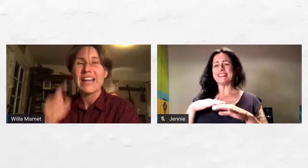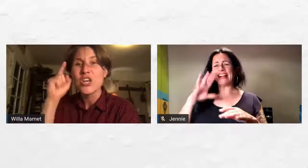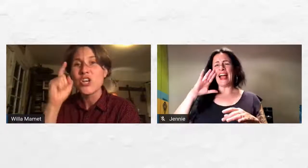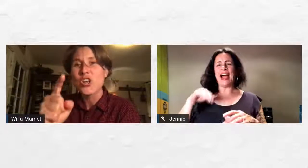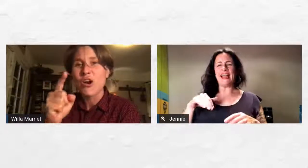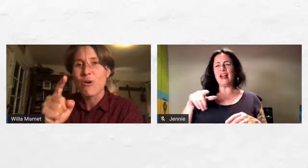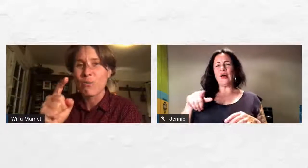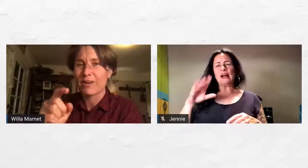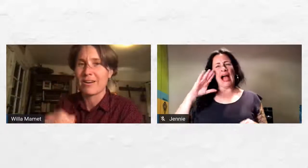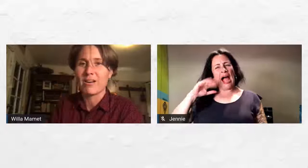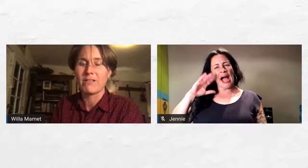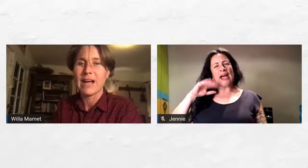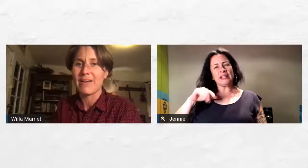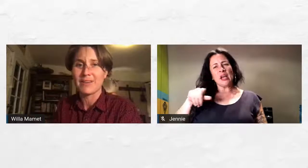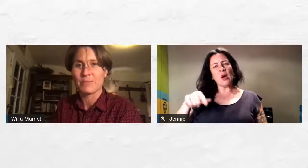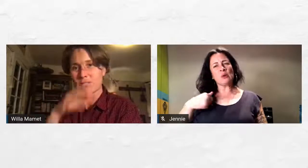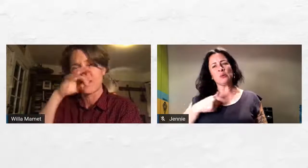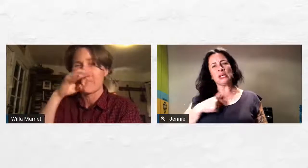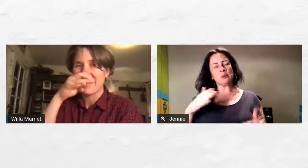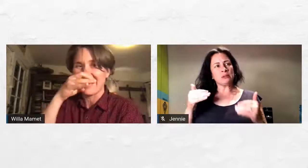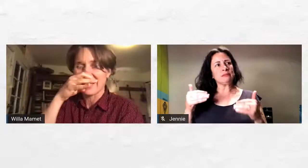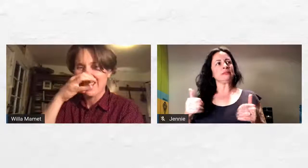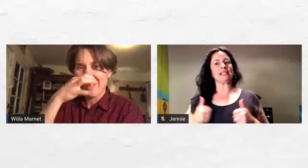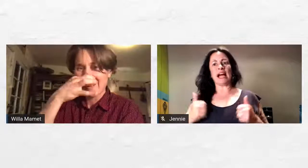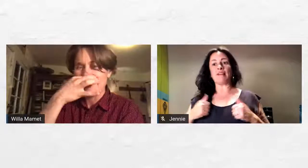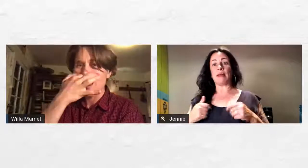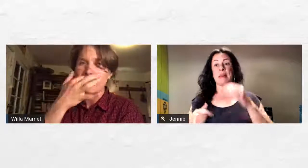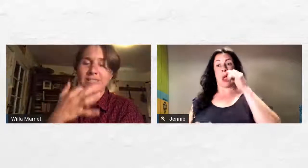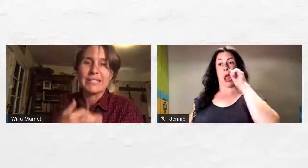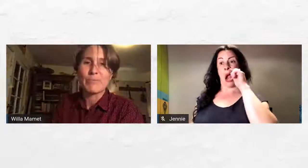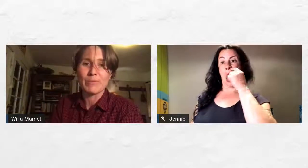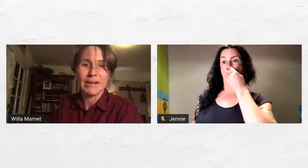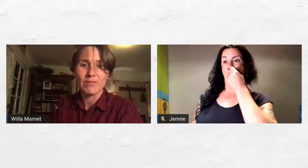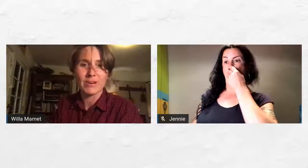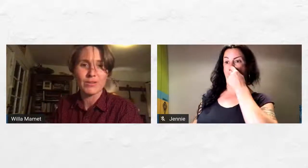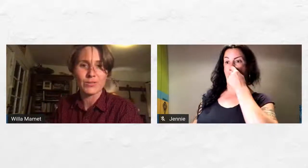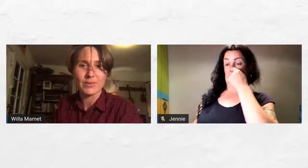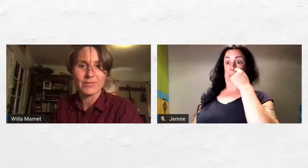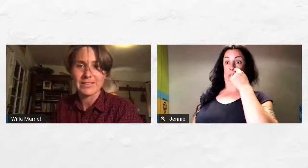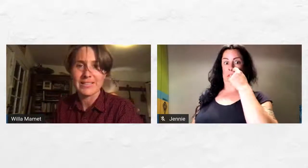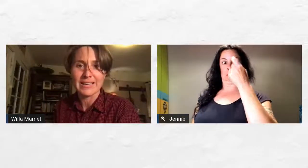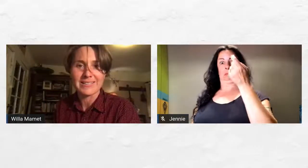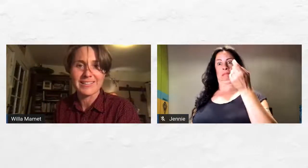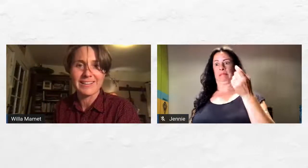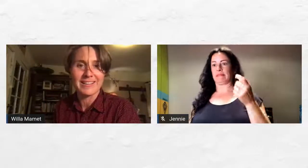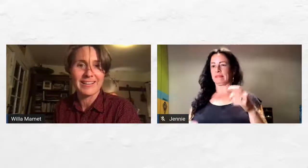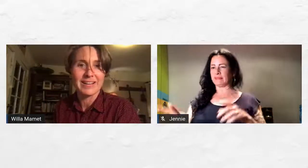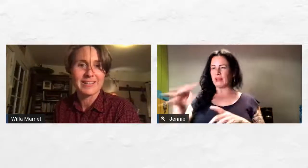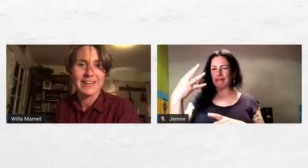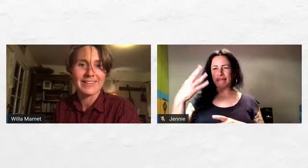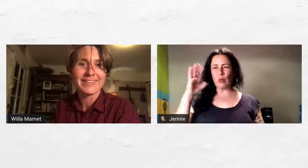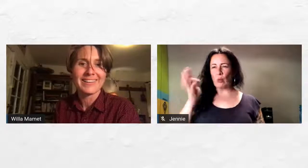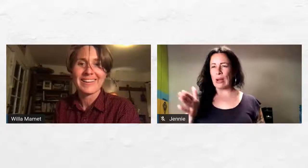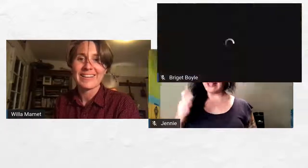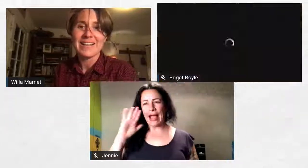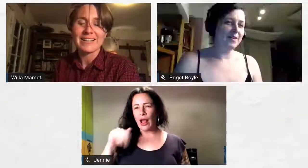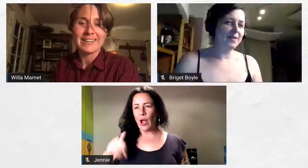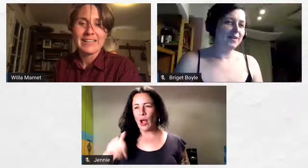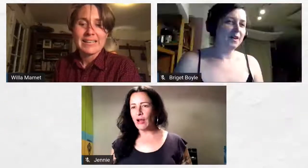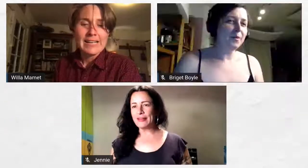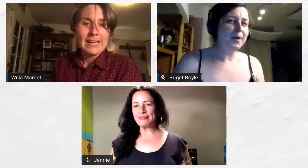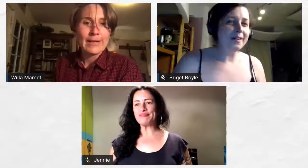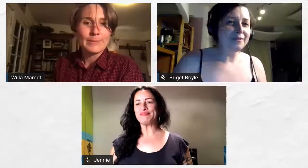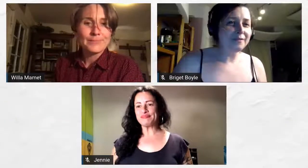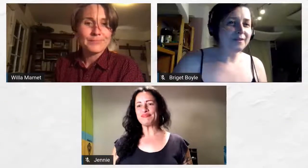know we're going to go live, and I'm just going to be like knuckle deep in my own nose one of these days. And like, yeah,